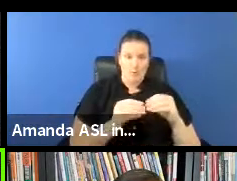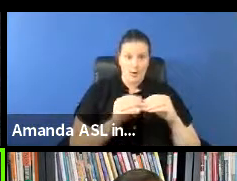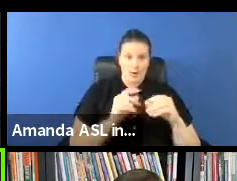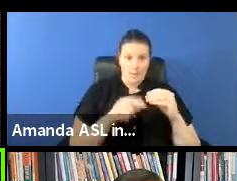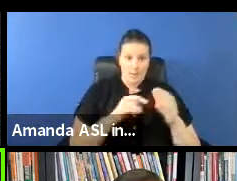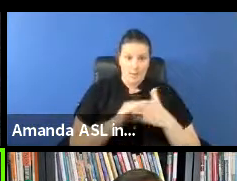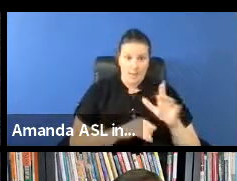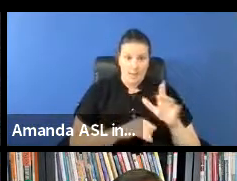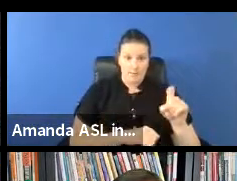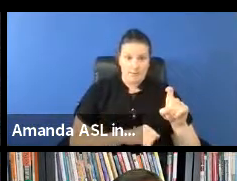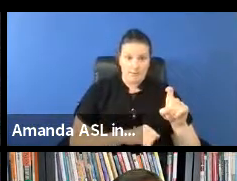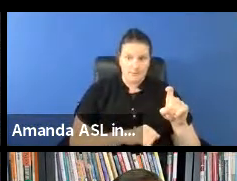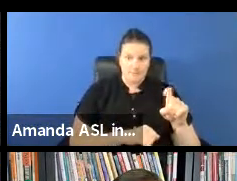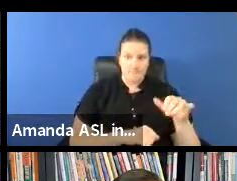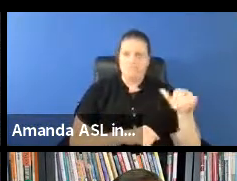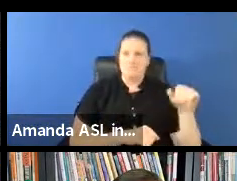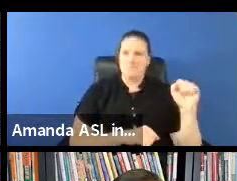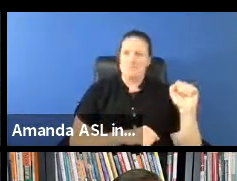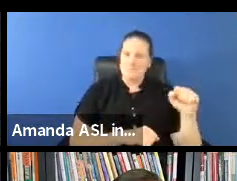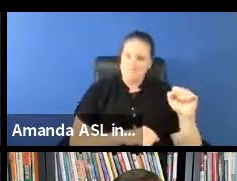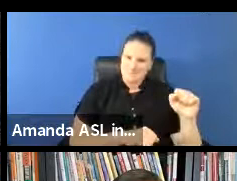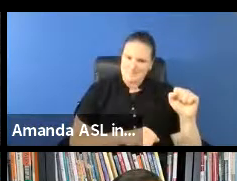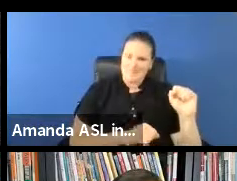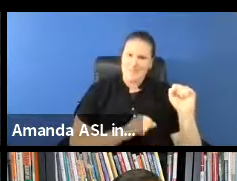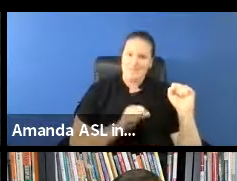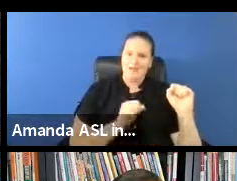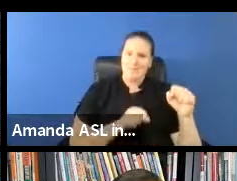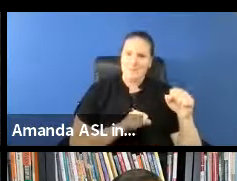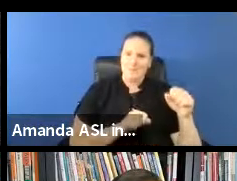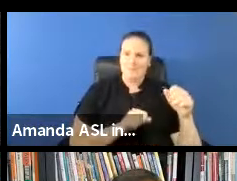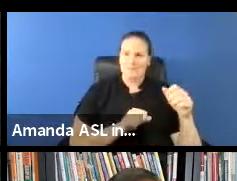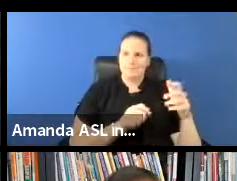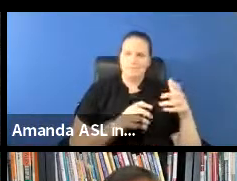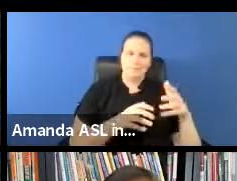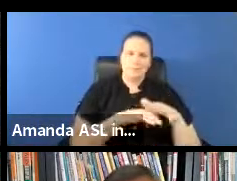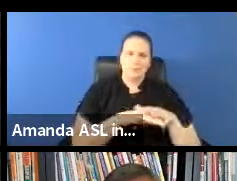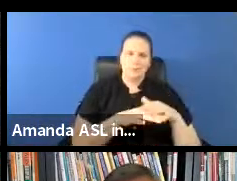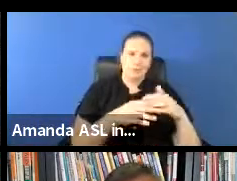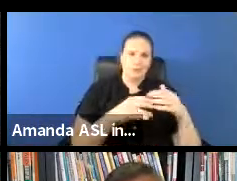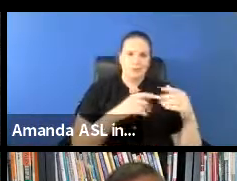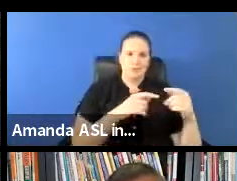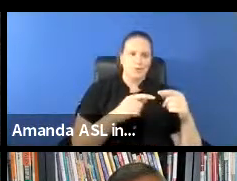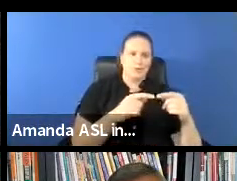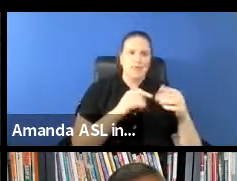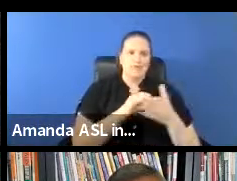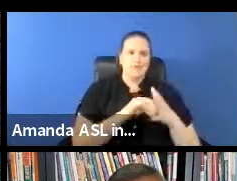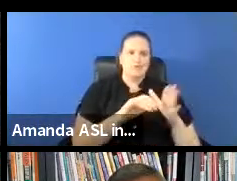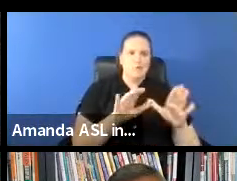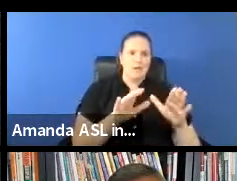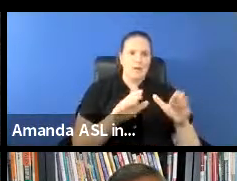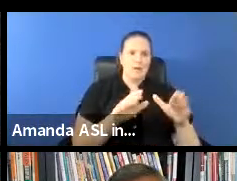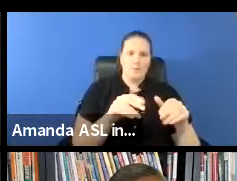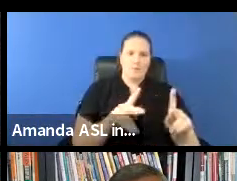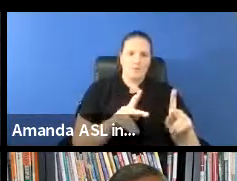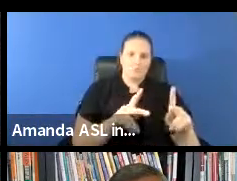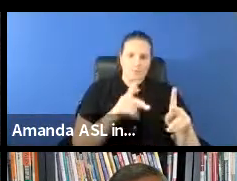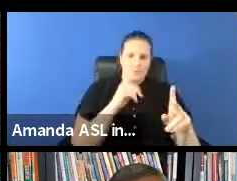that? Yeah, there can be interchanges are great opportunities